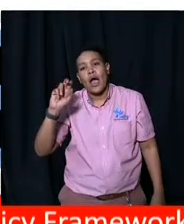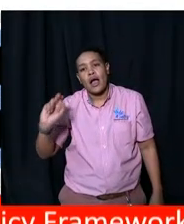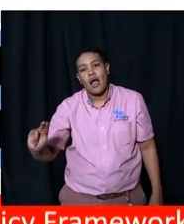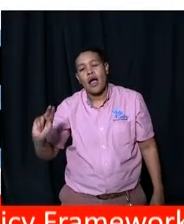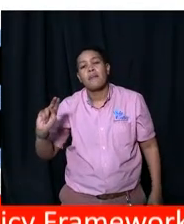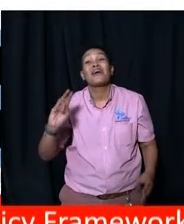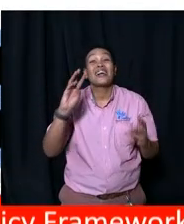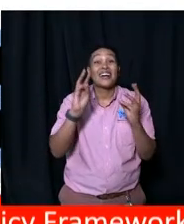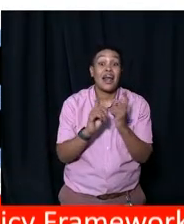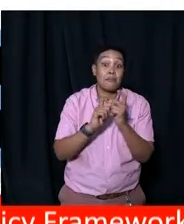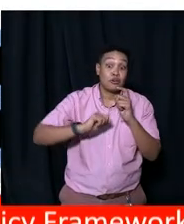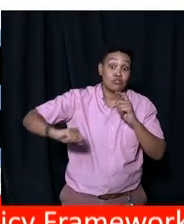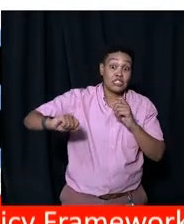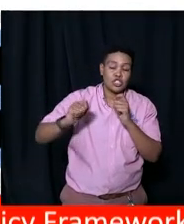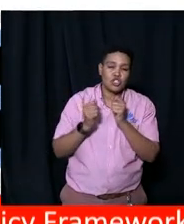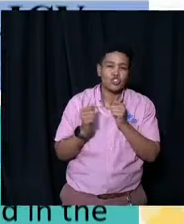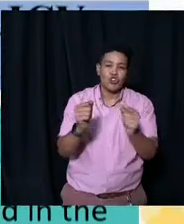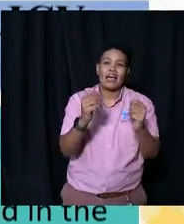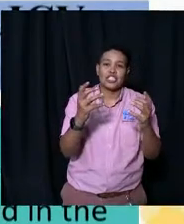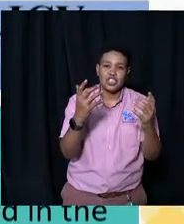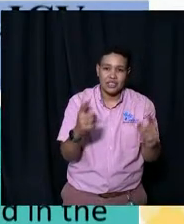or LTS for short.